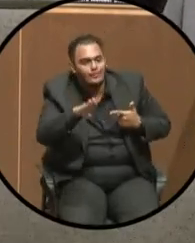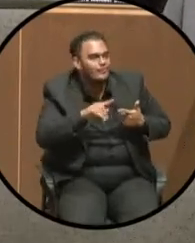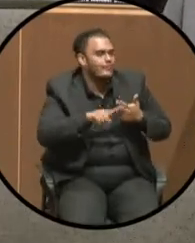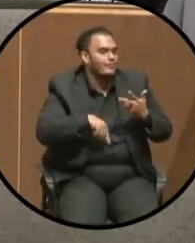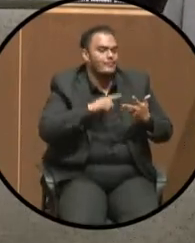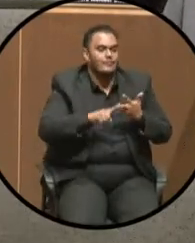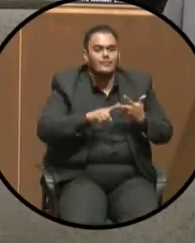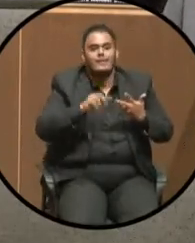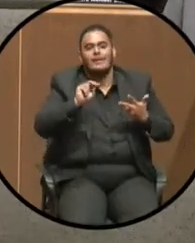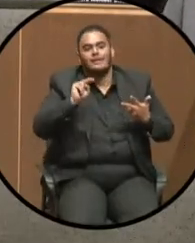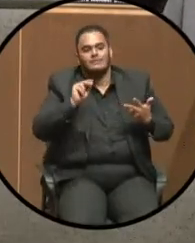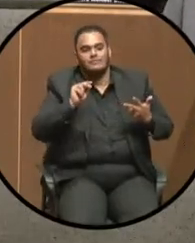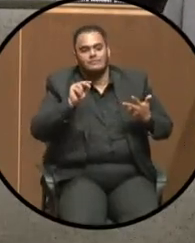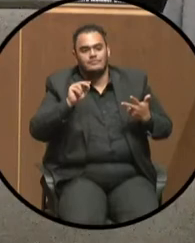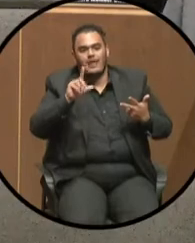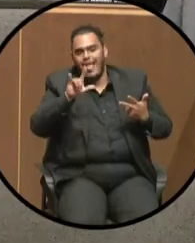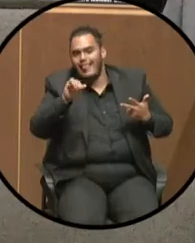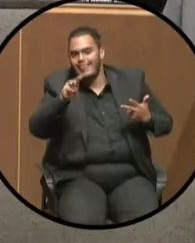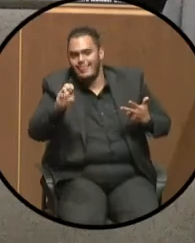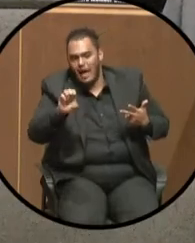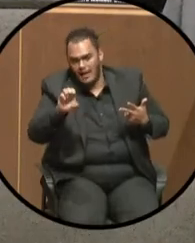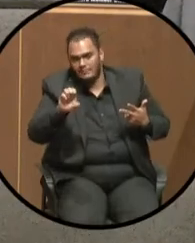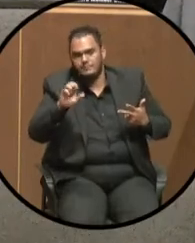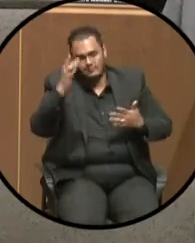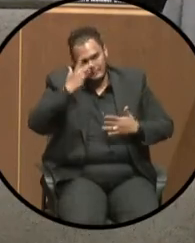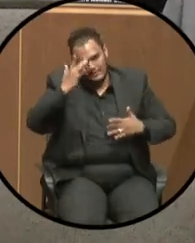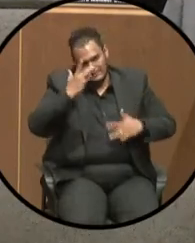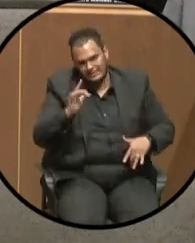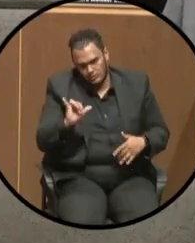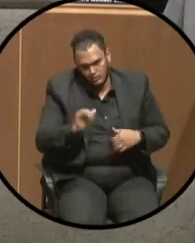Lyme disease. I understand that there are many parents